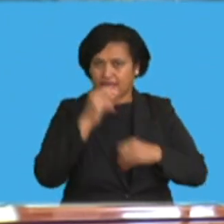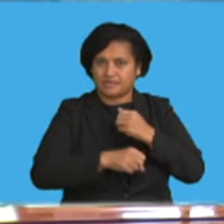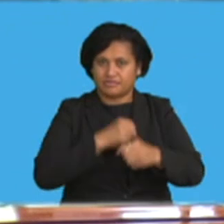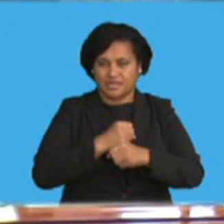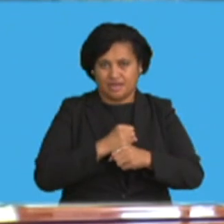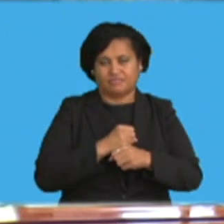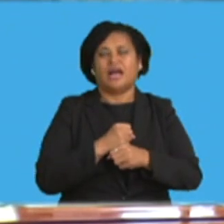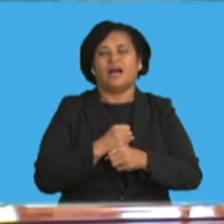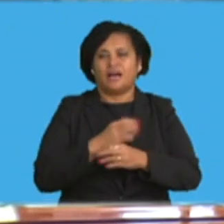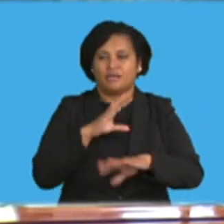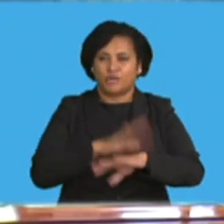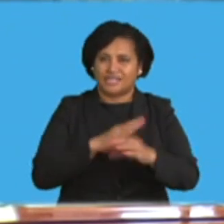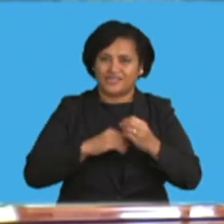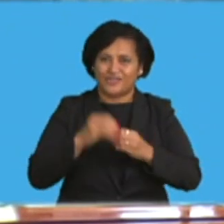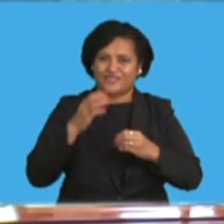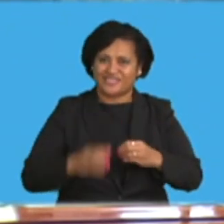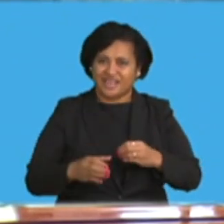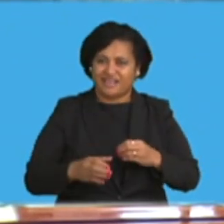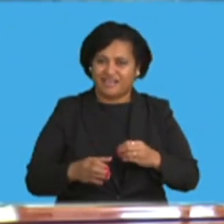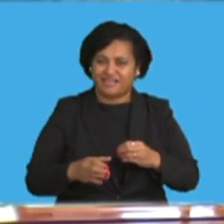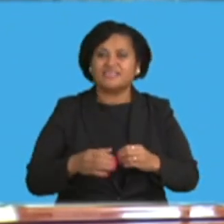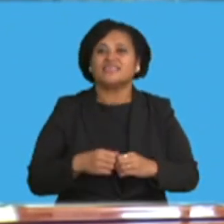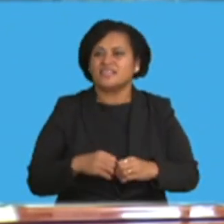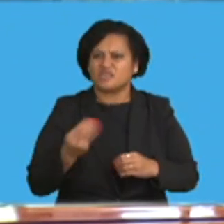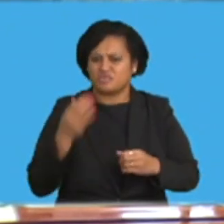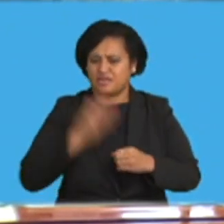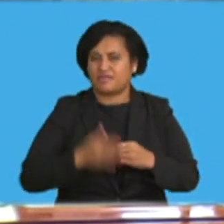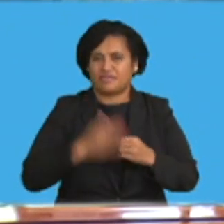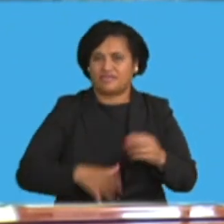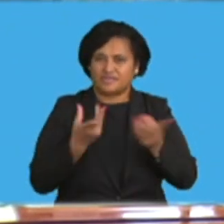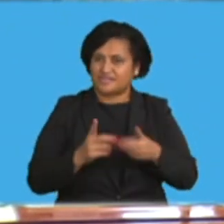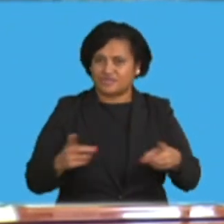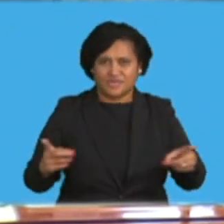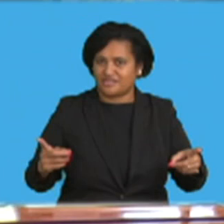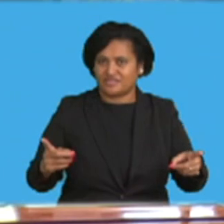assure this House that there is no element of discrimination